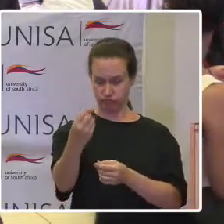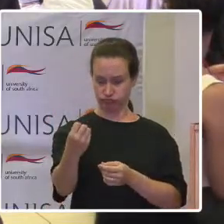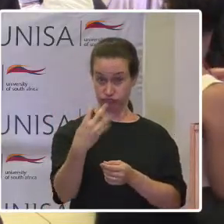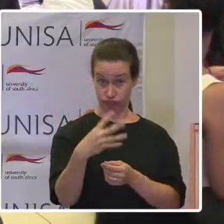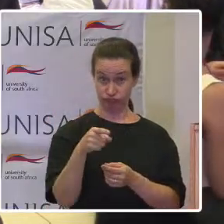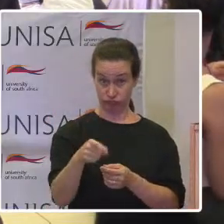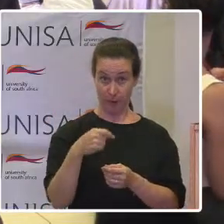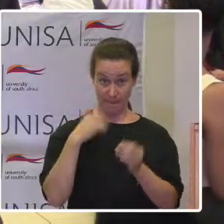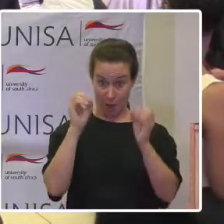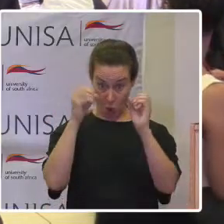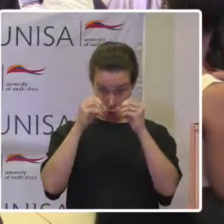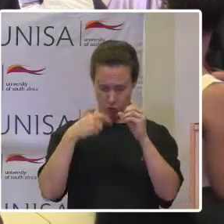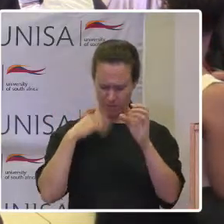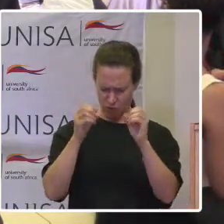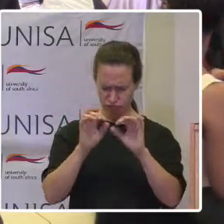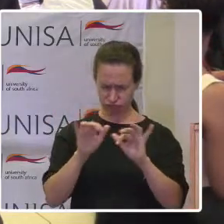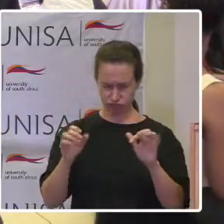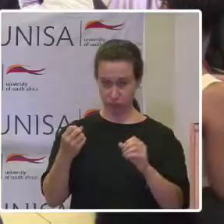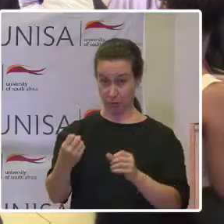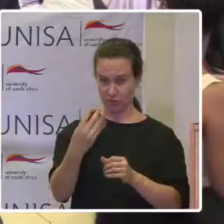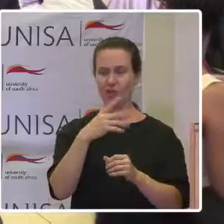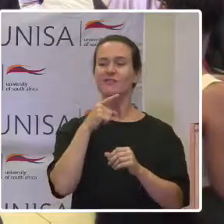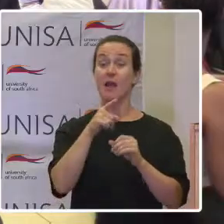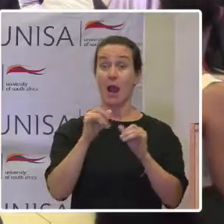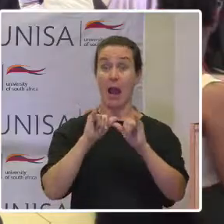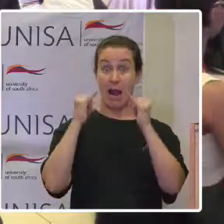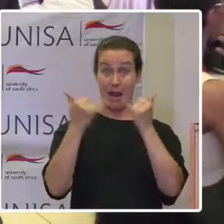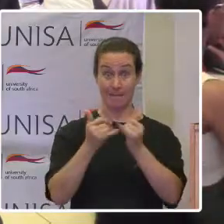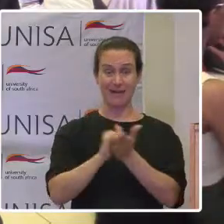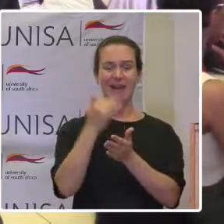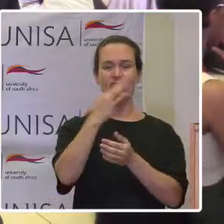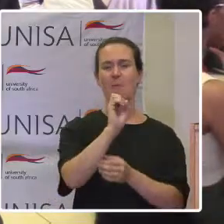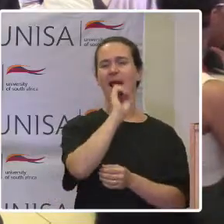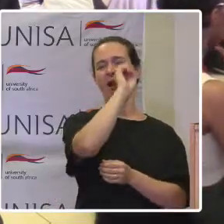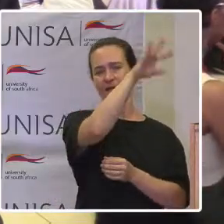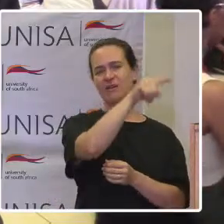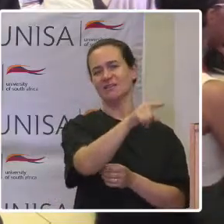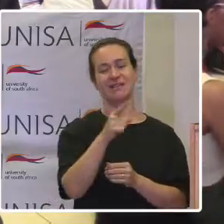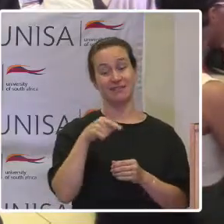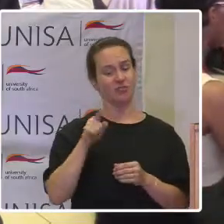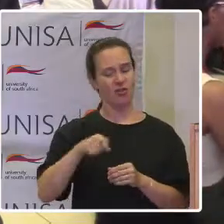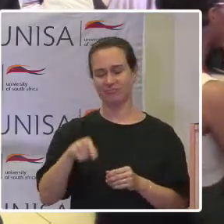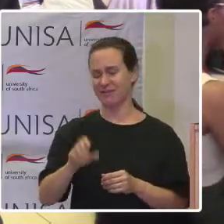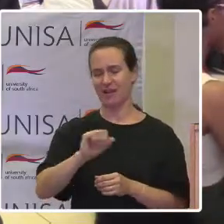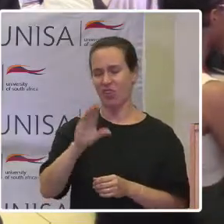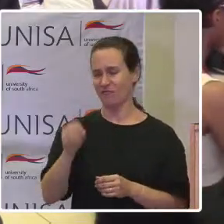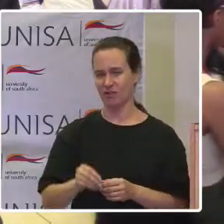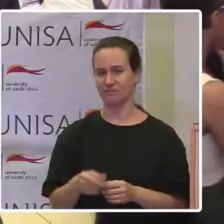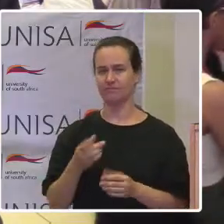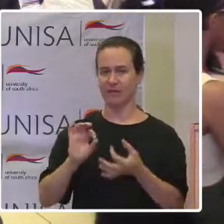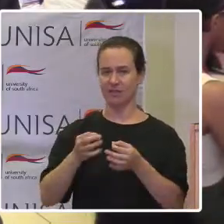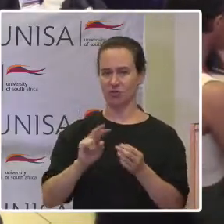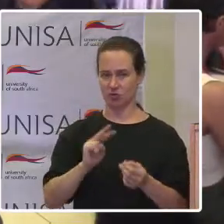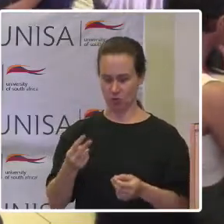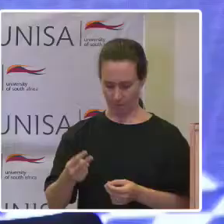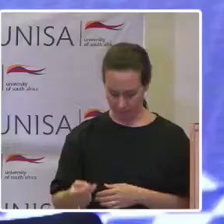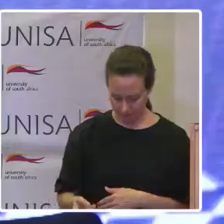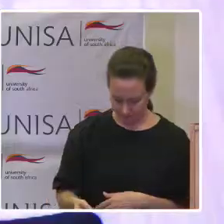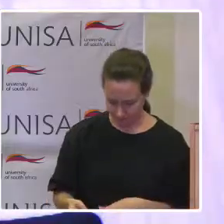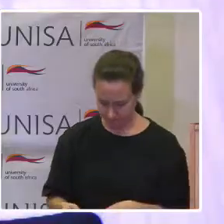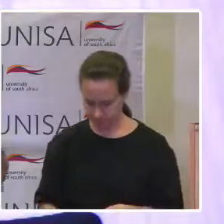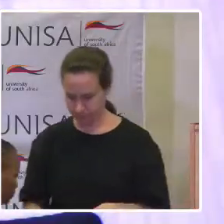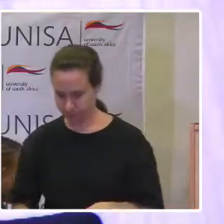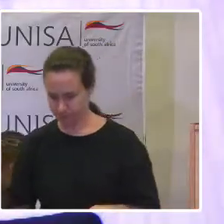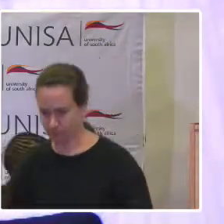that search section will be a foreign airliner compared to an African airliner. Thank you. Thank you so much. Let me just